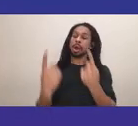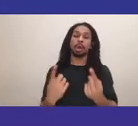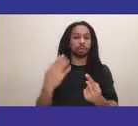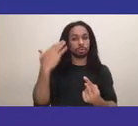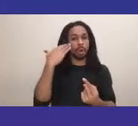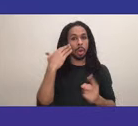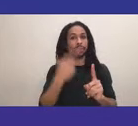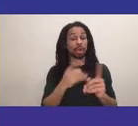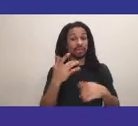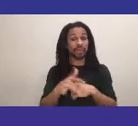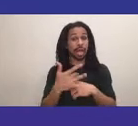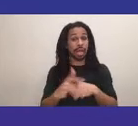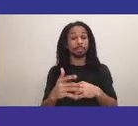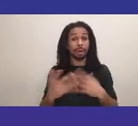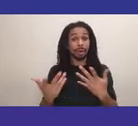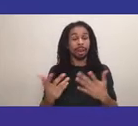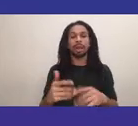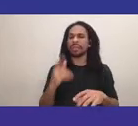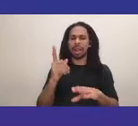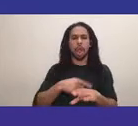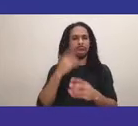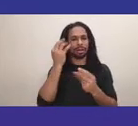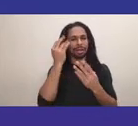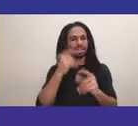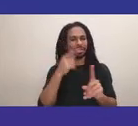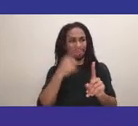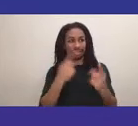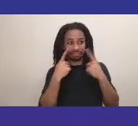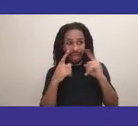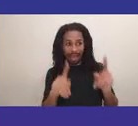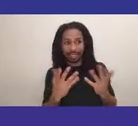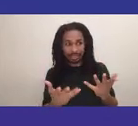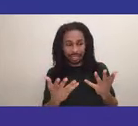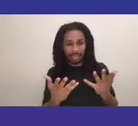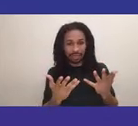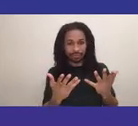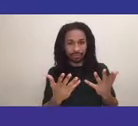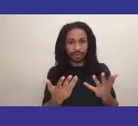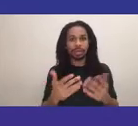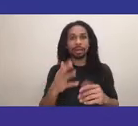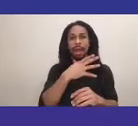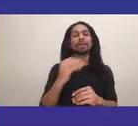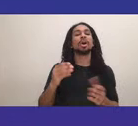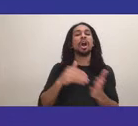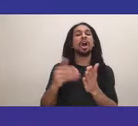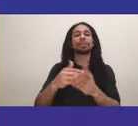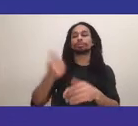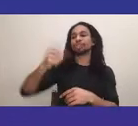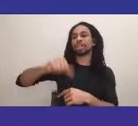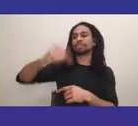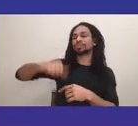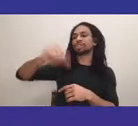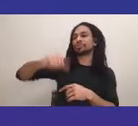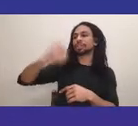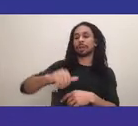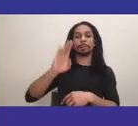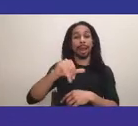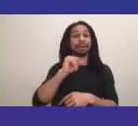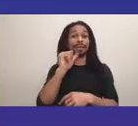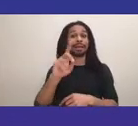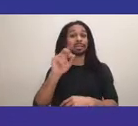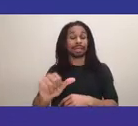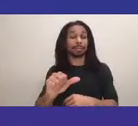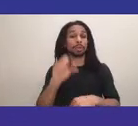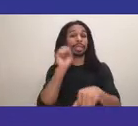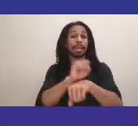are available, has long considered them to be effective, and have often been rejected access to them by non-disabled